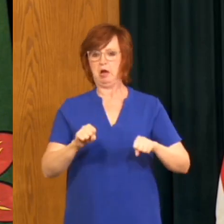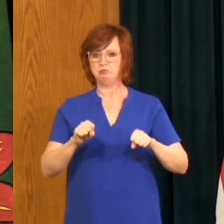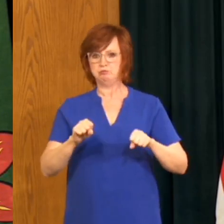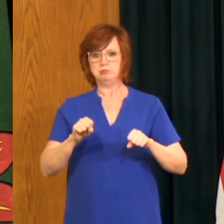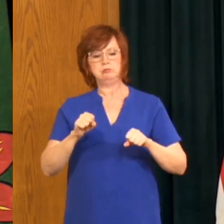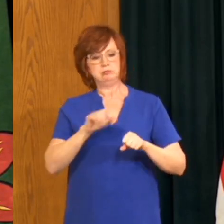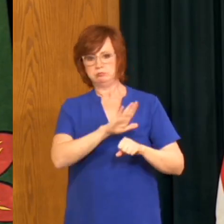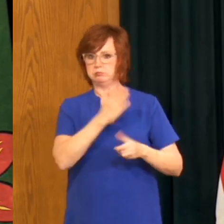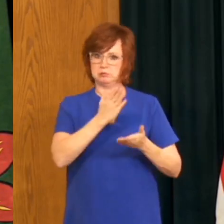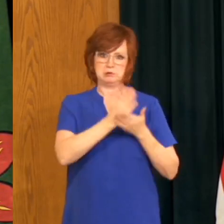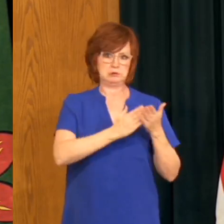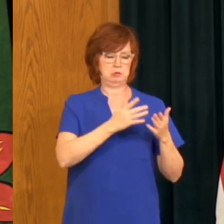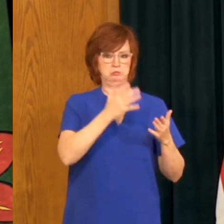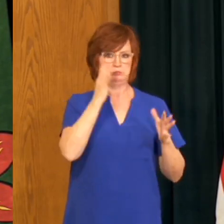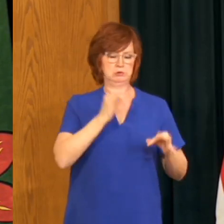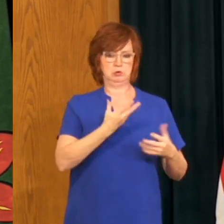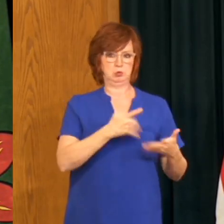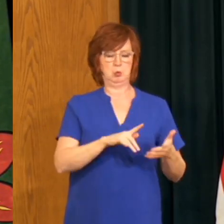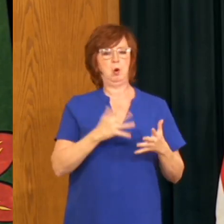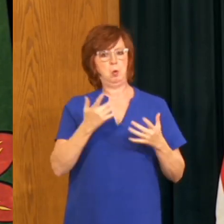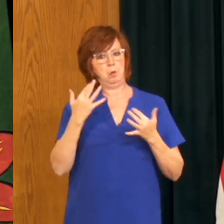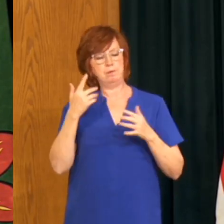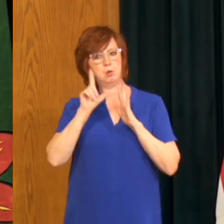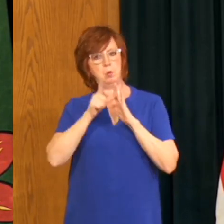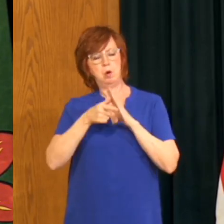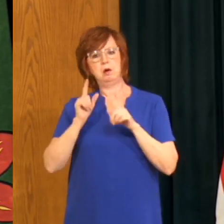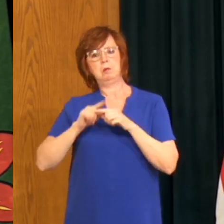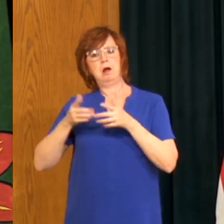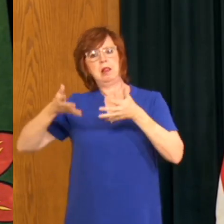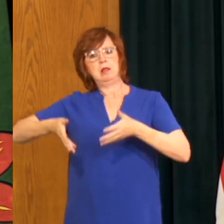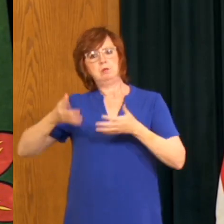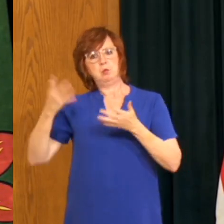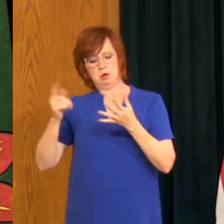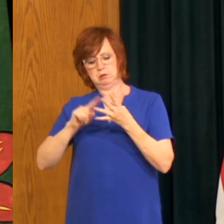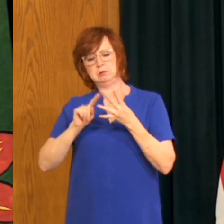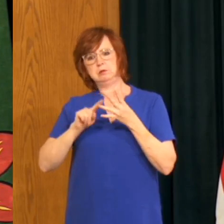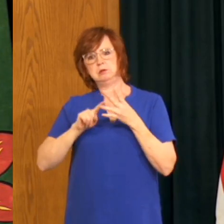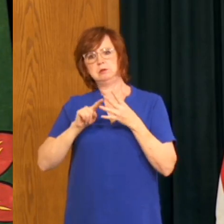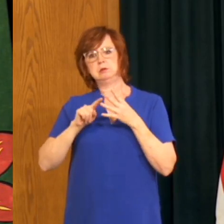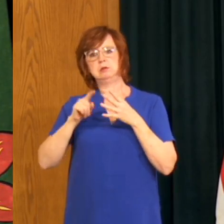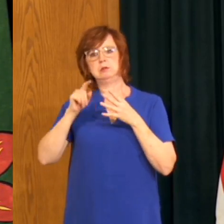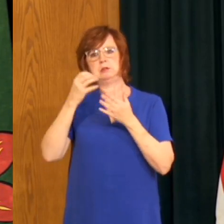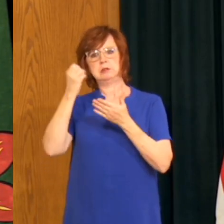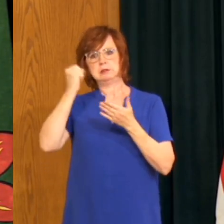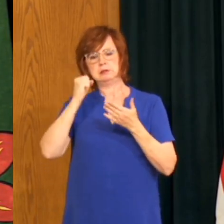exceptions are casinos, bingo halls, and theaters, which will be part of Phase 4.